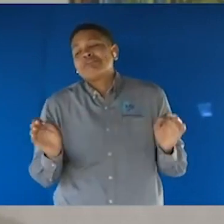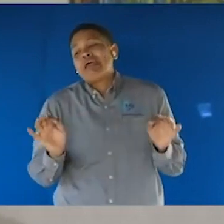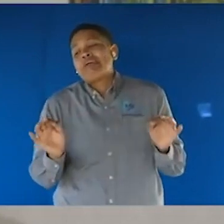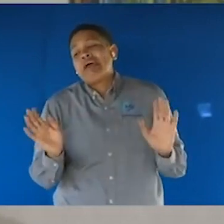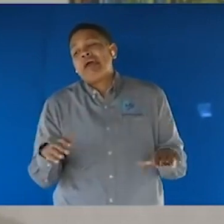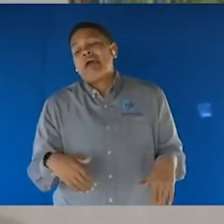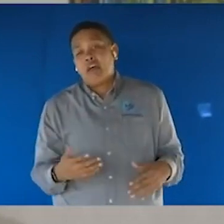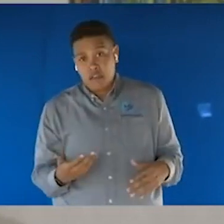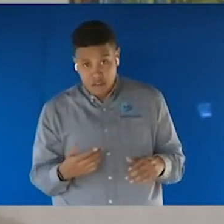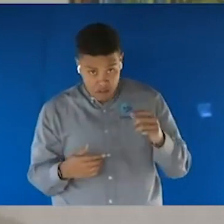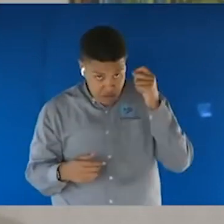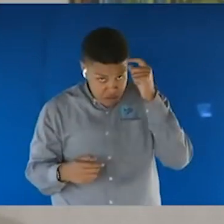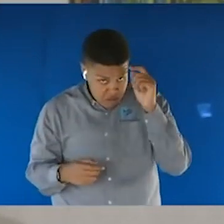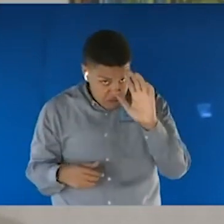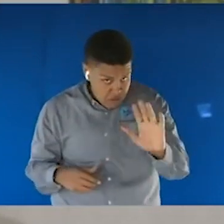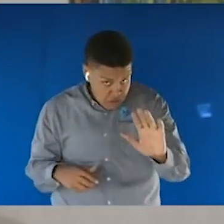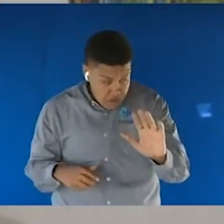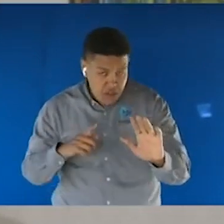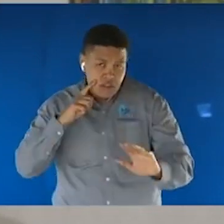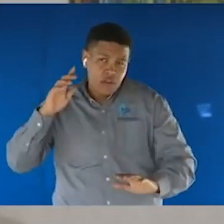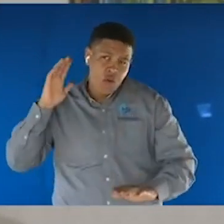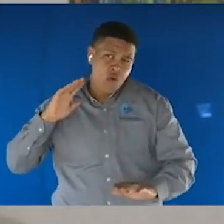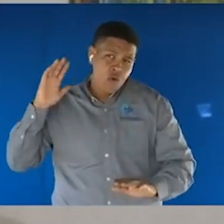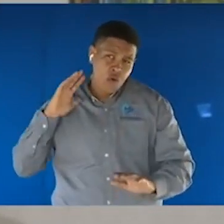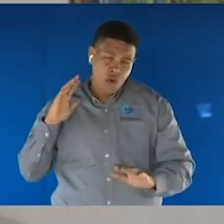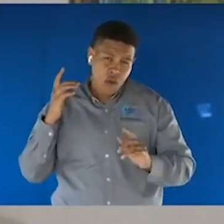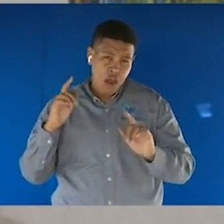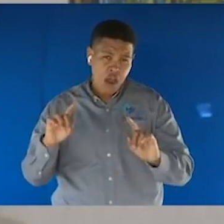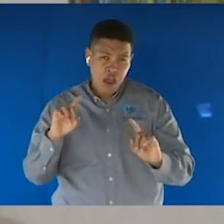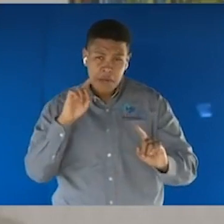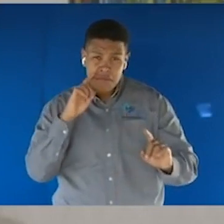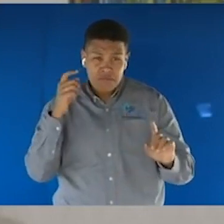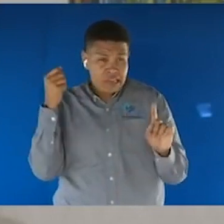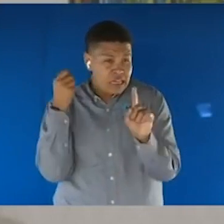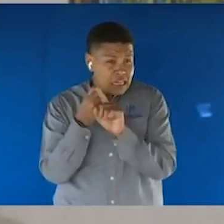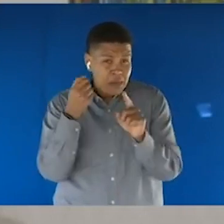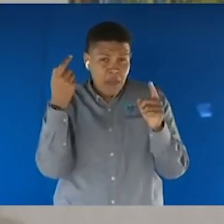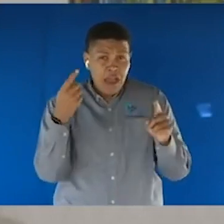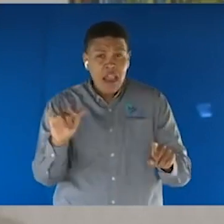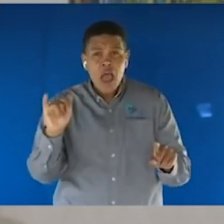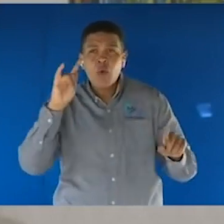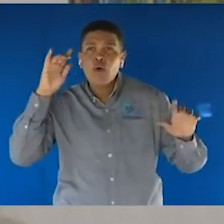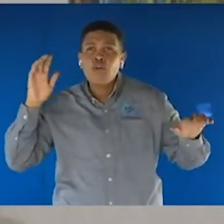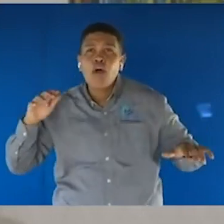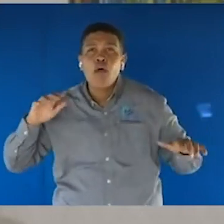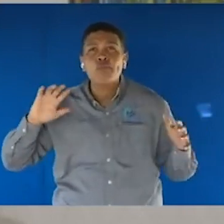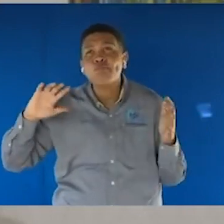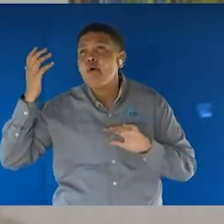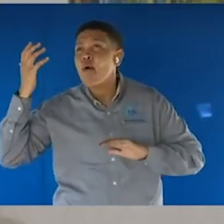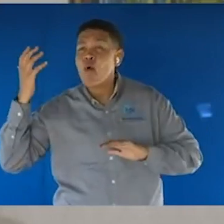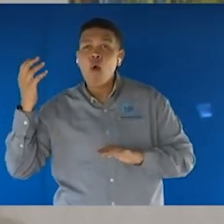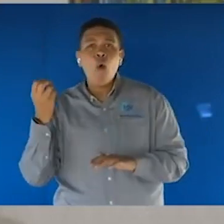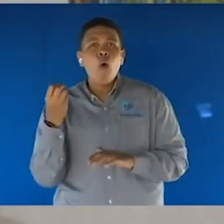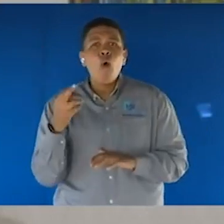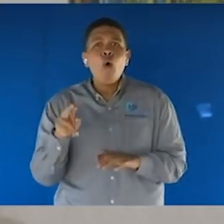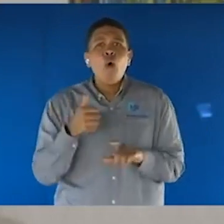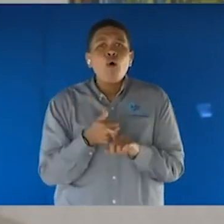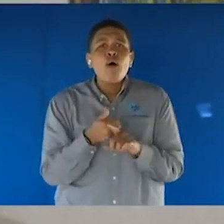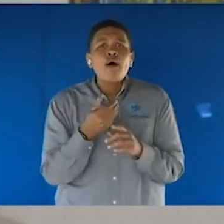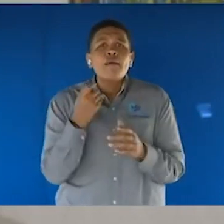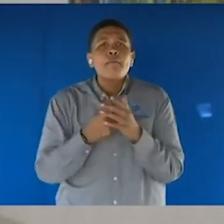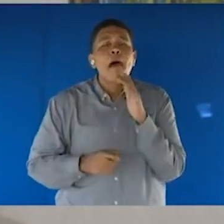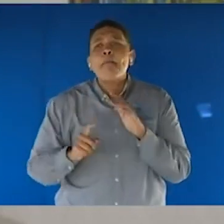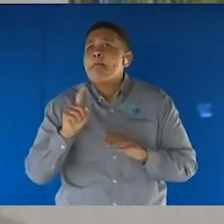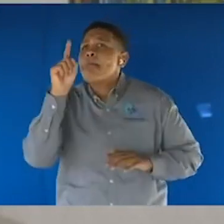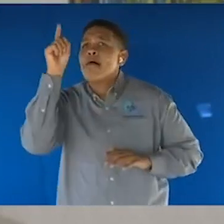like not a big deal. However, in the past, shocks such as a storm